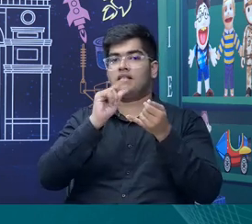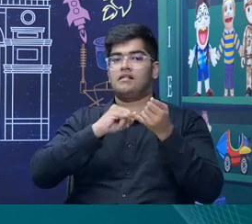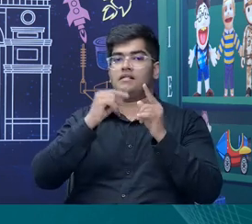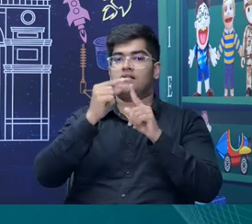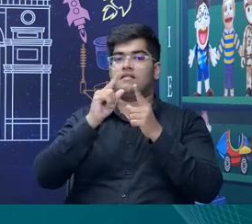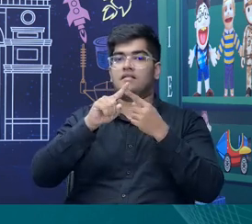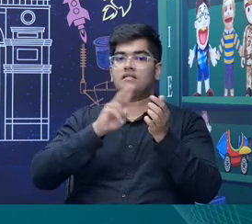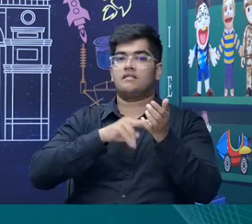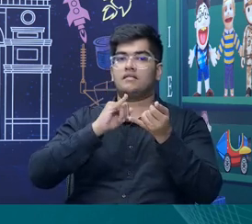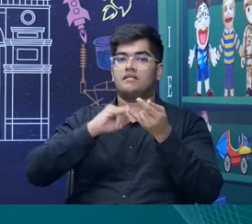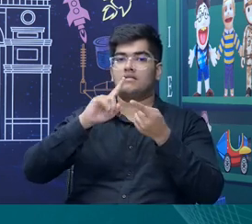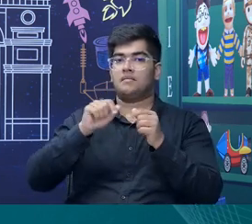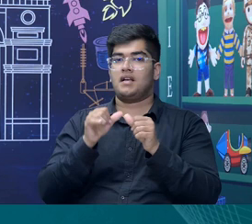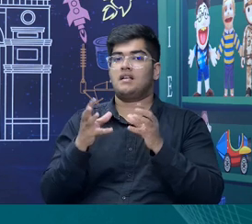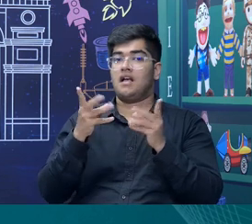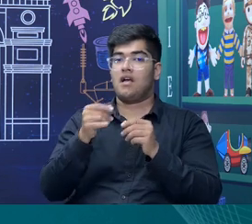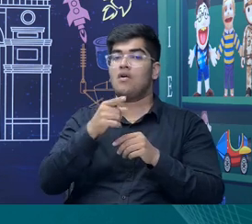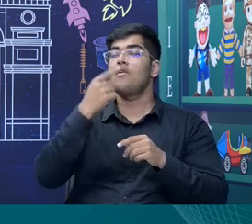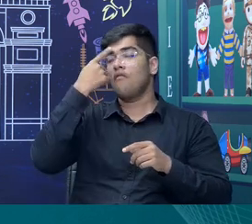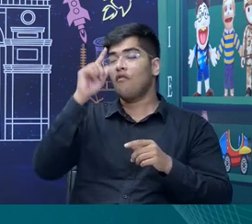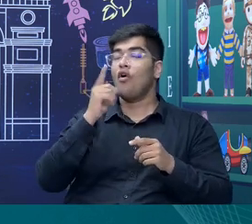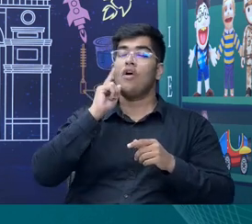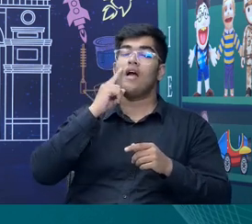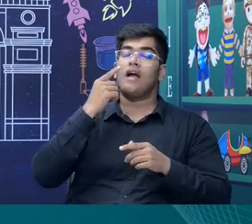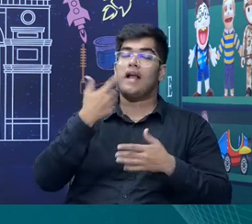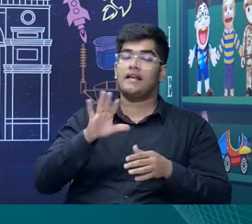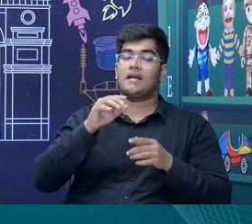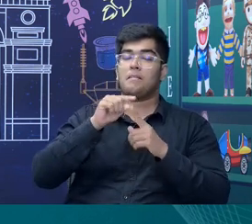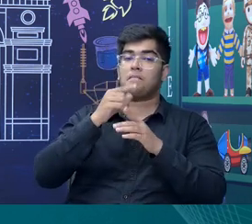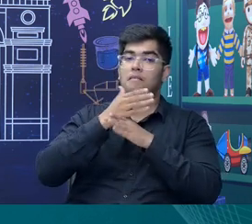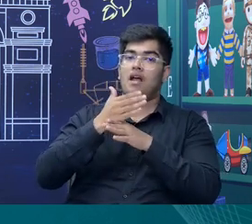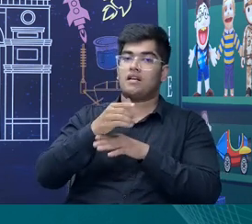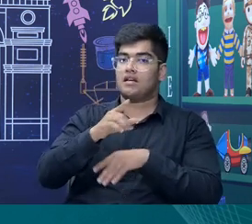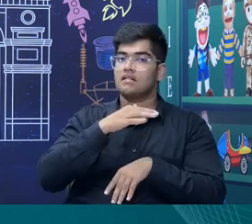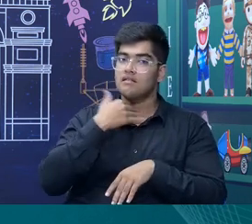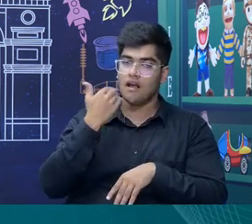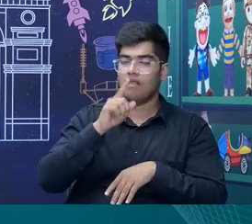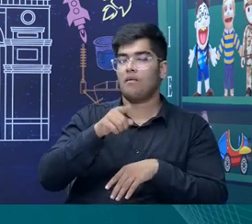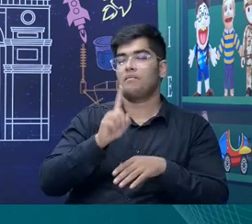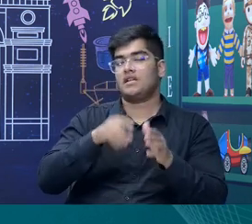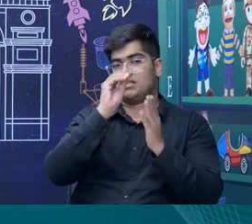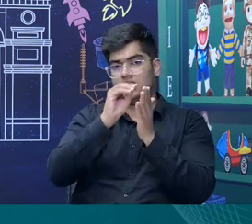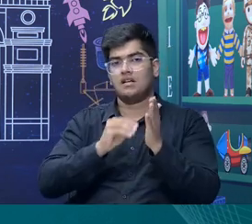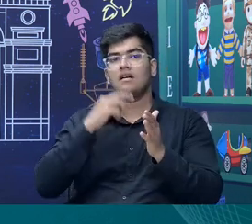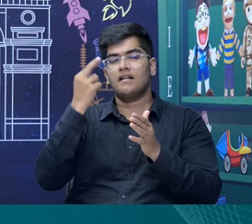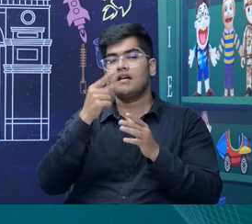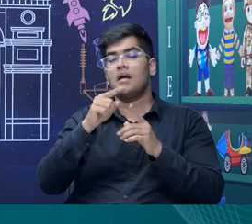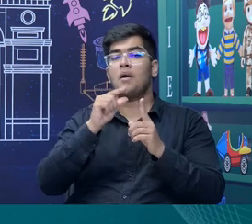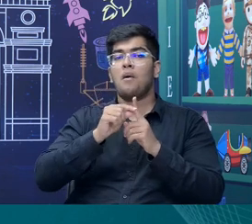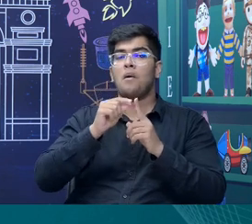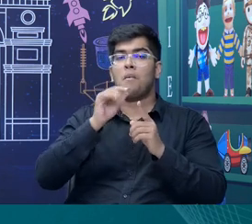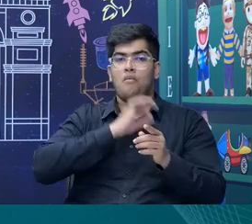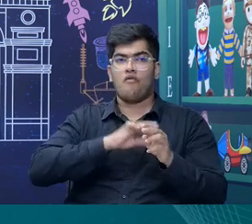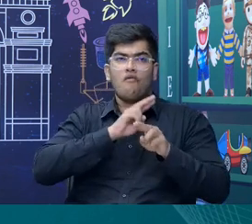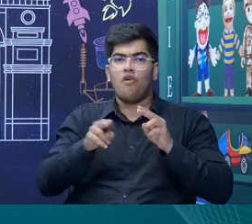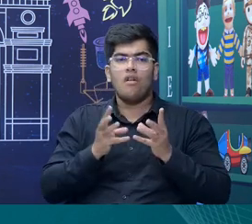used in case of death of our partner since this is estimated profit so it will be